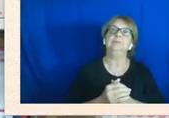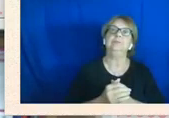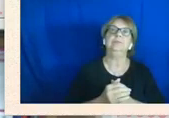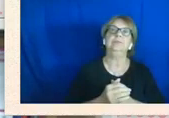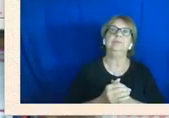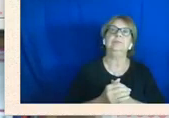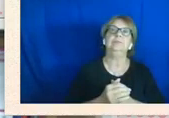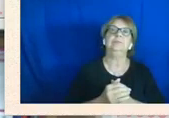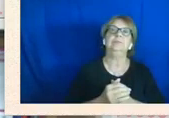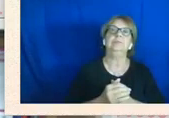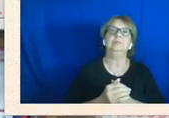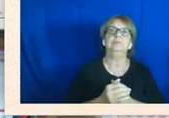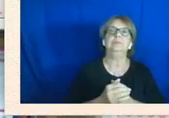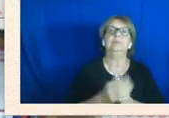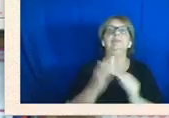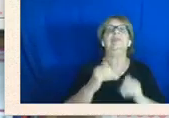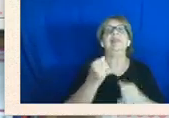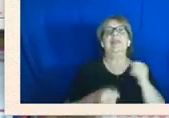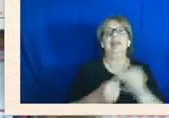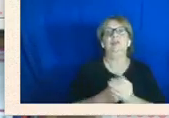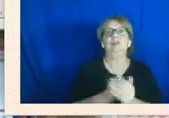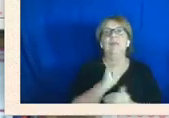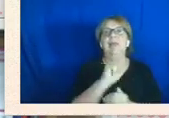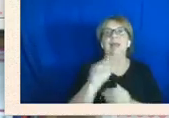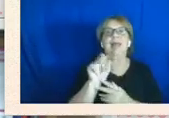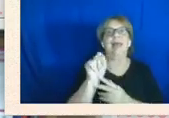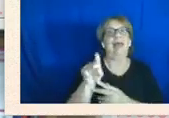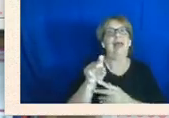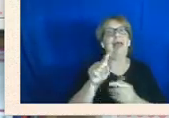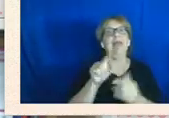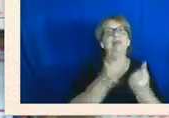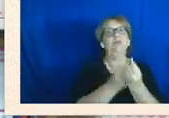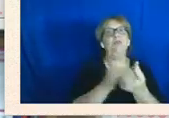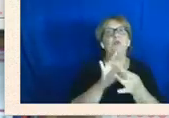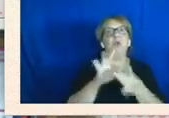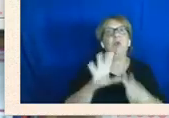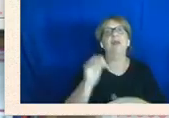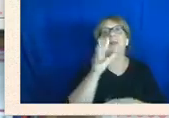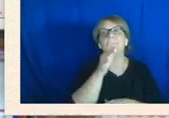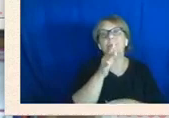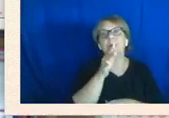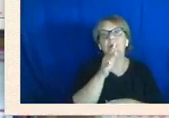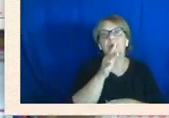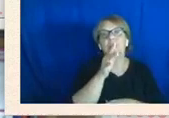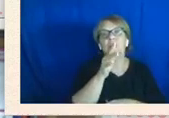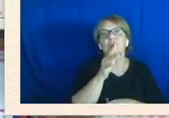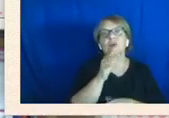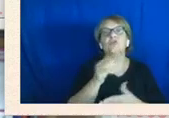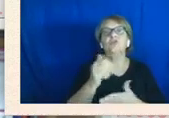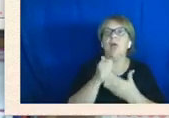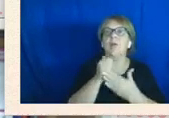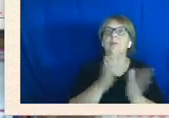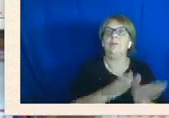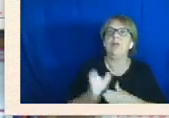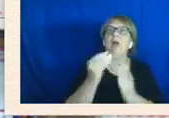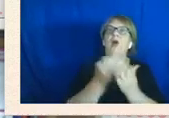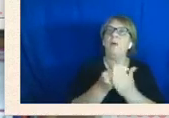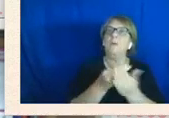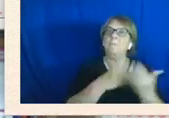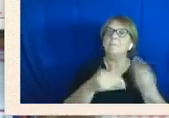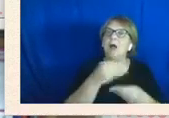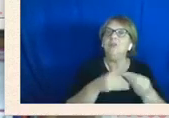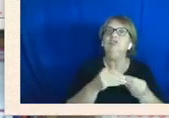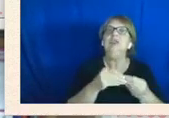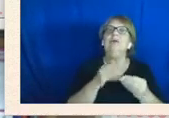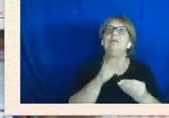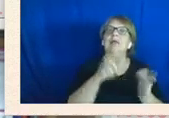Then we get to the last one. Anne asks the support coordinator and her mother to help her prepare a budget and to research options for